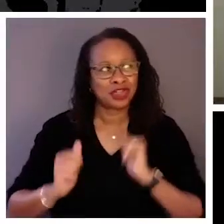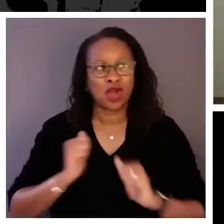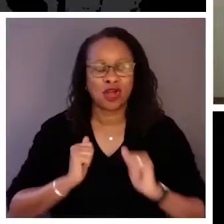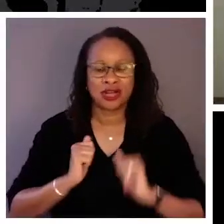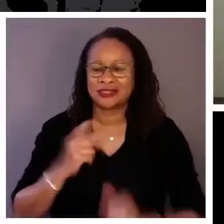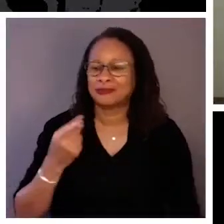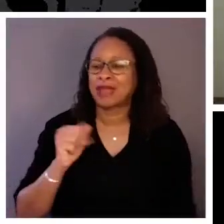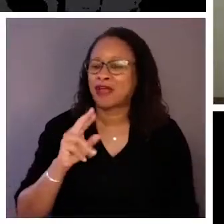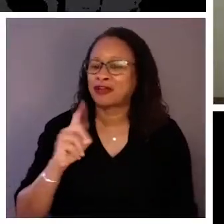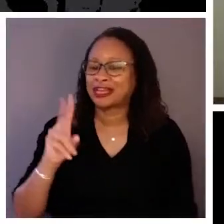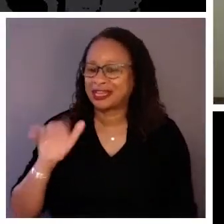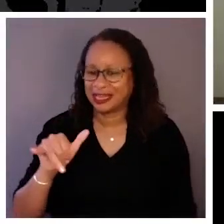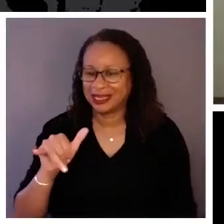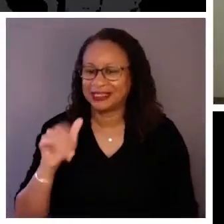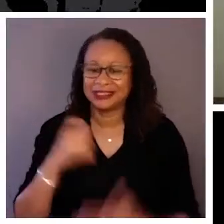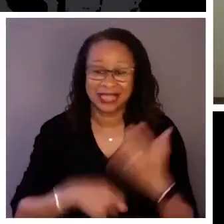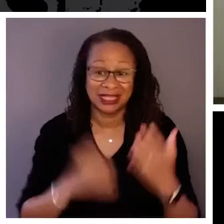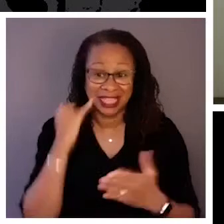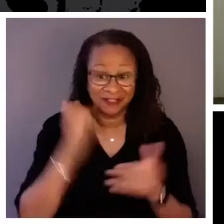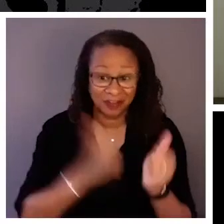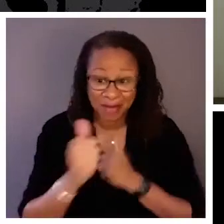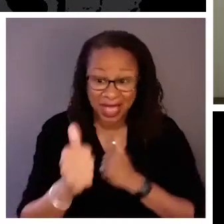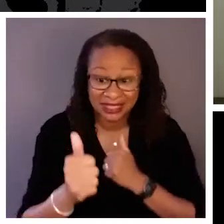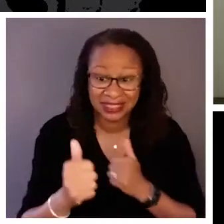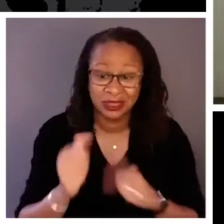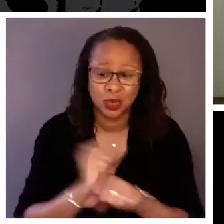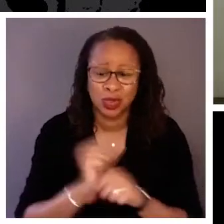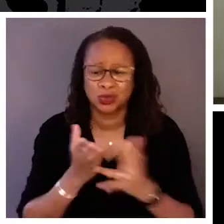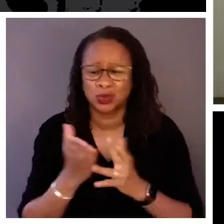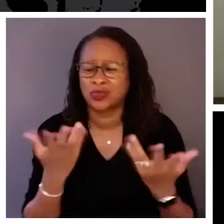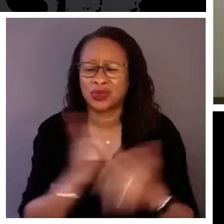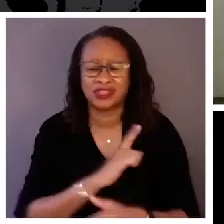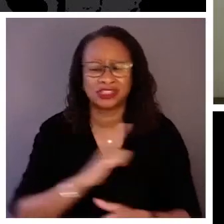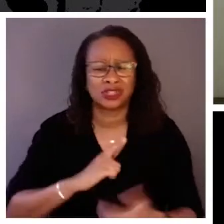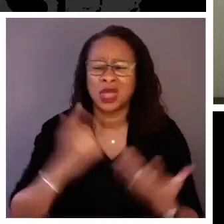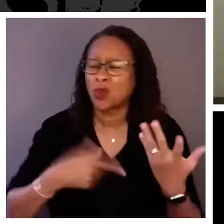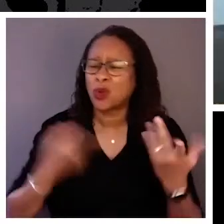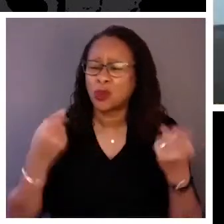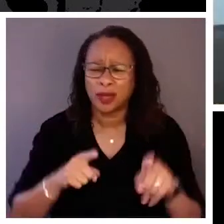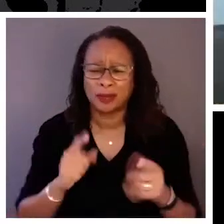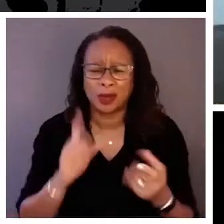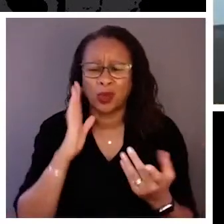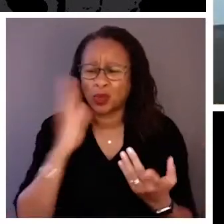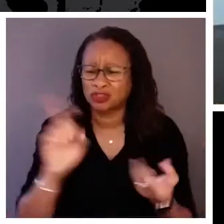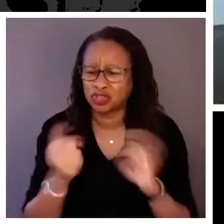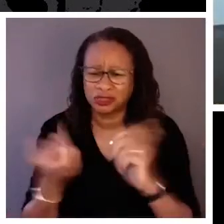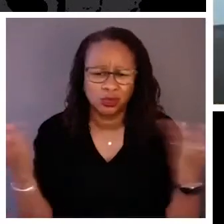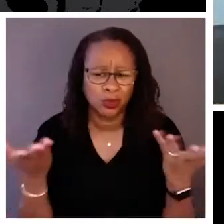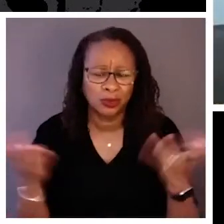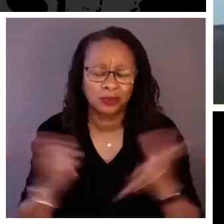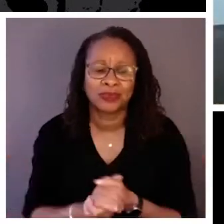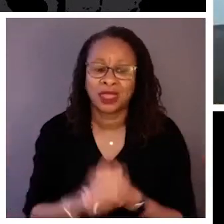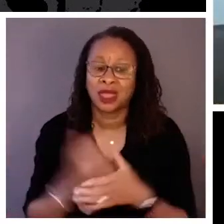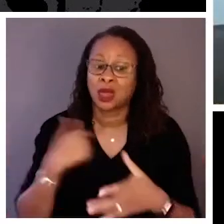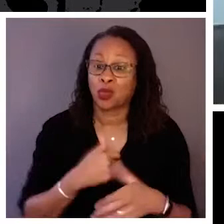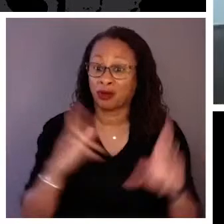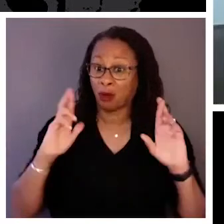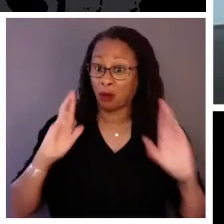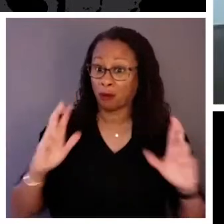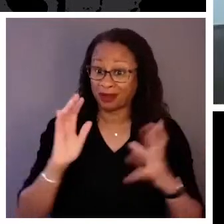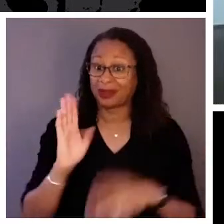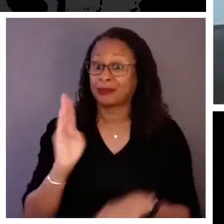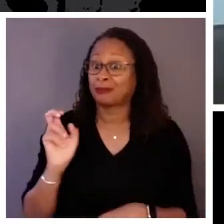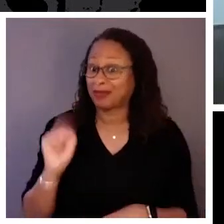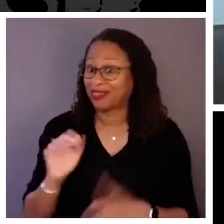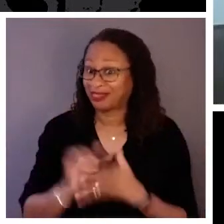way through legislation. If that passes, what would actually change? Well, we are certainly hoping, Ben, that it passes